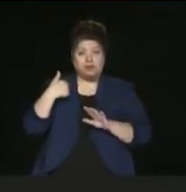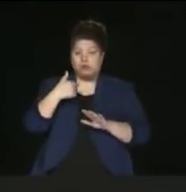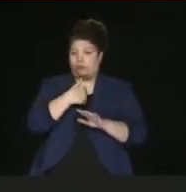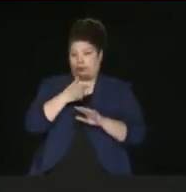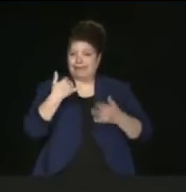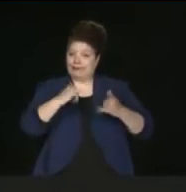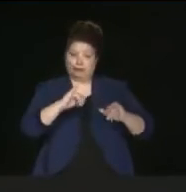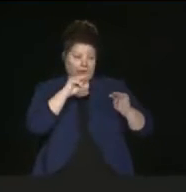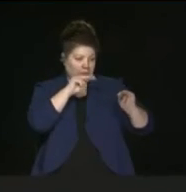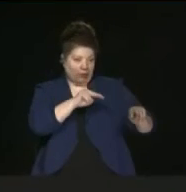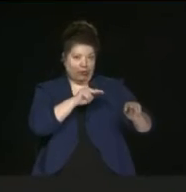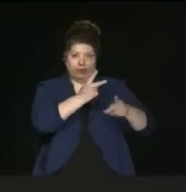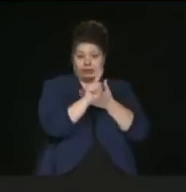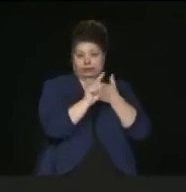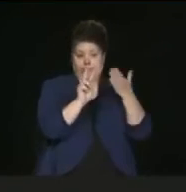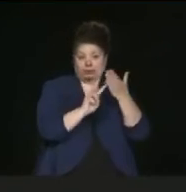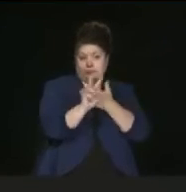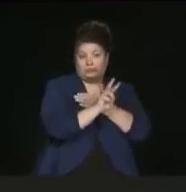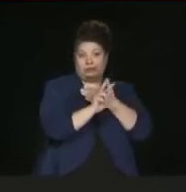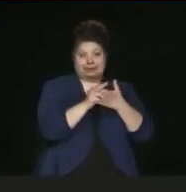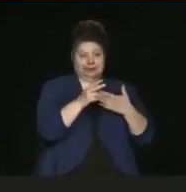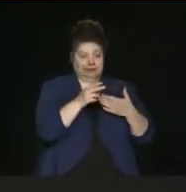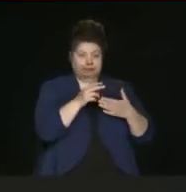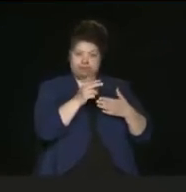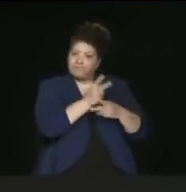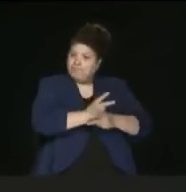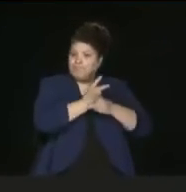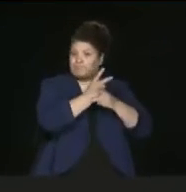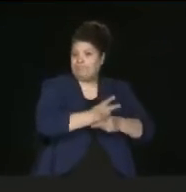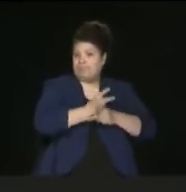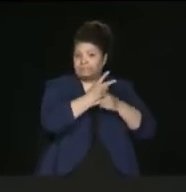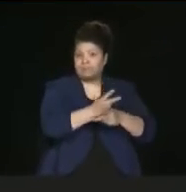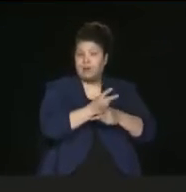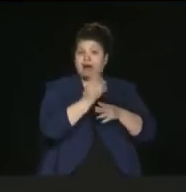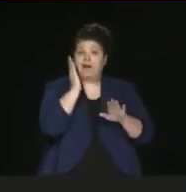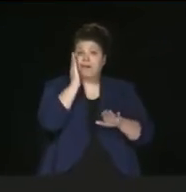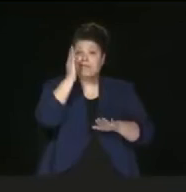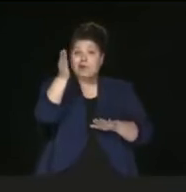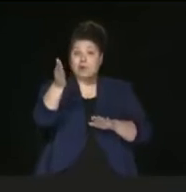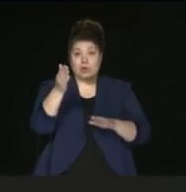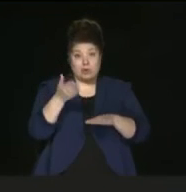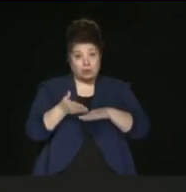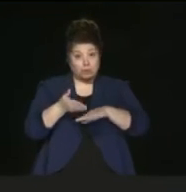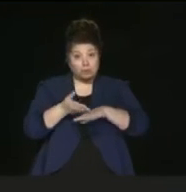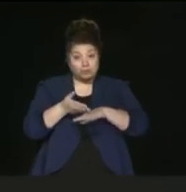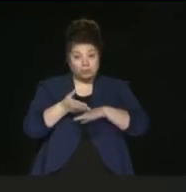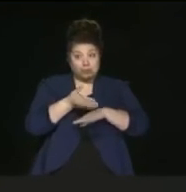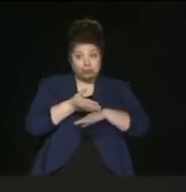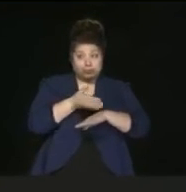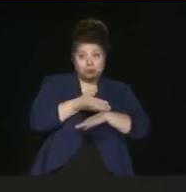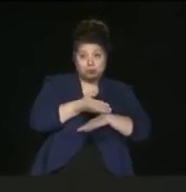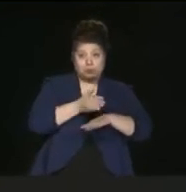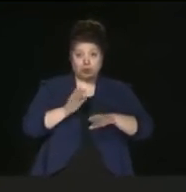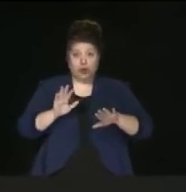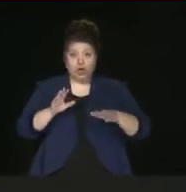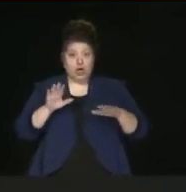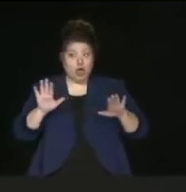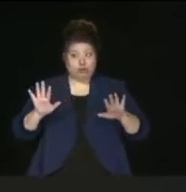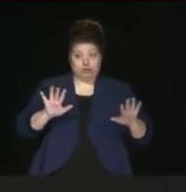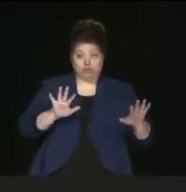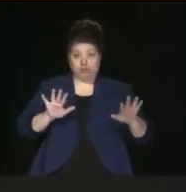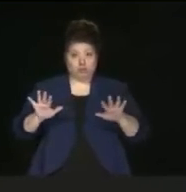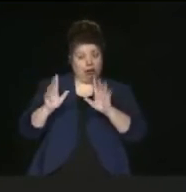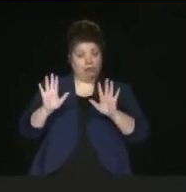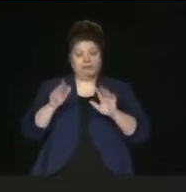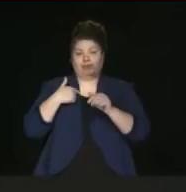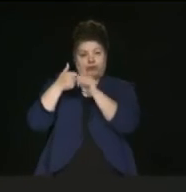Continual surveillance is essential. How we ease off and continue to follow the best directions